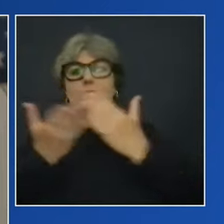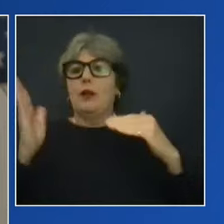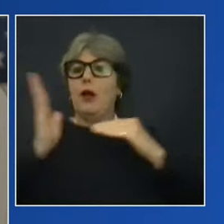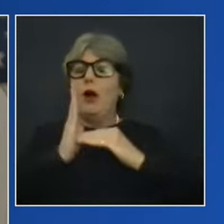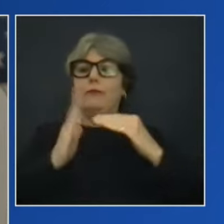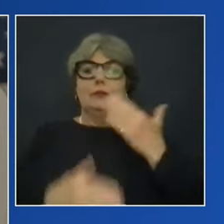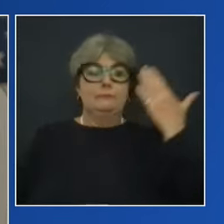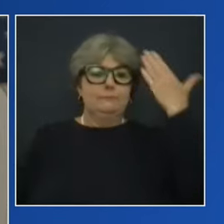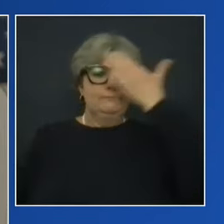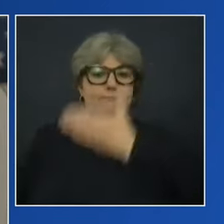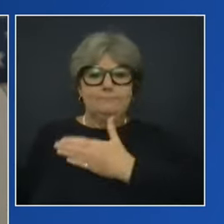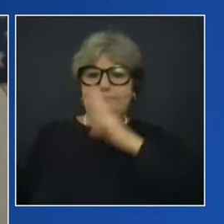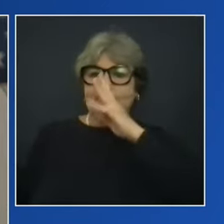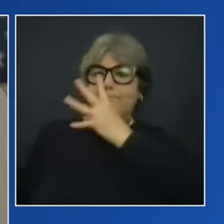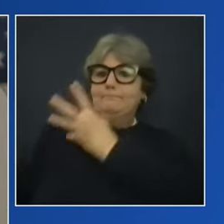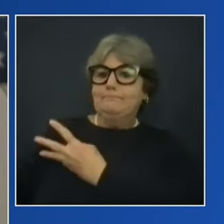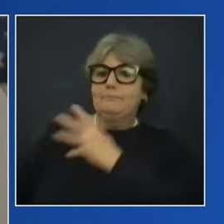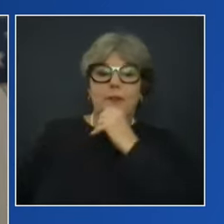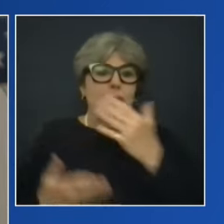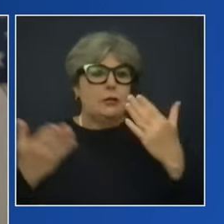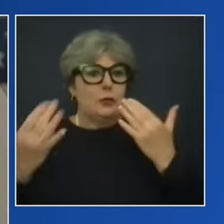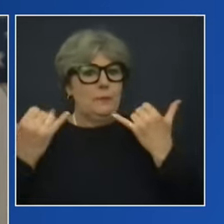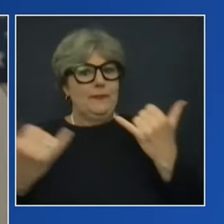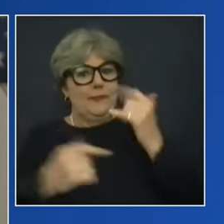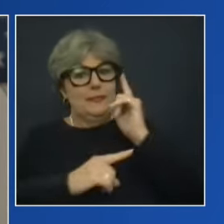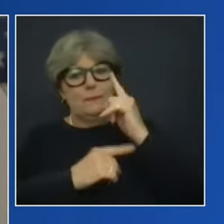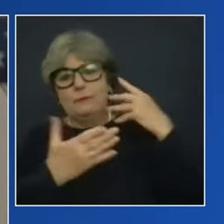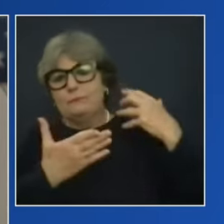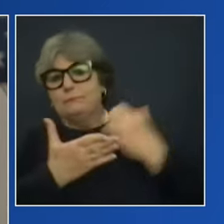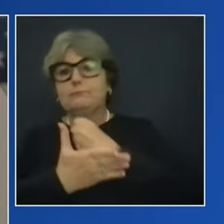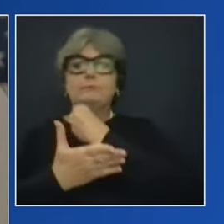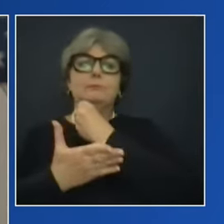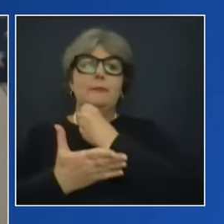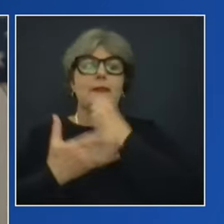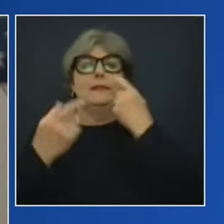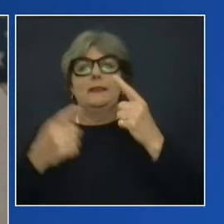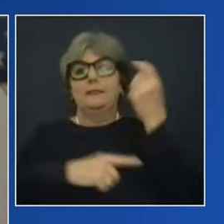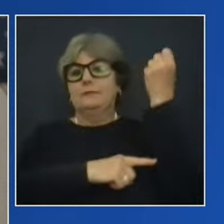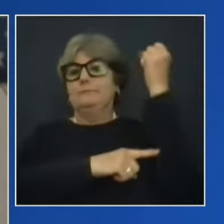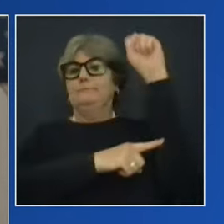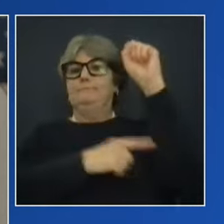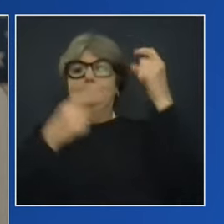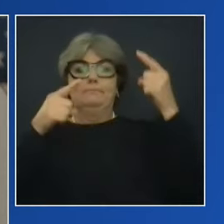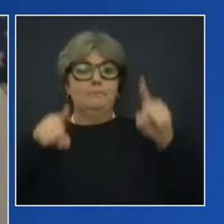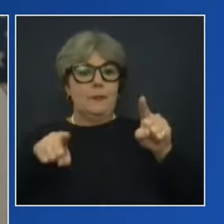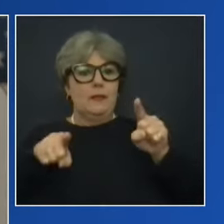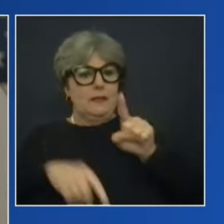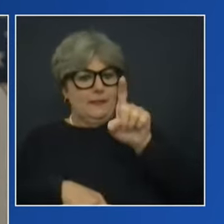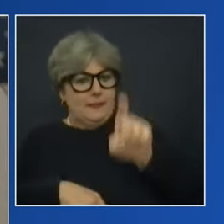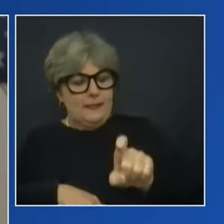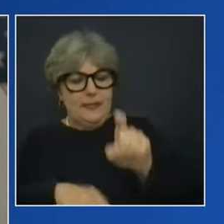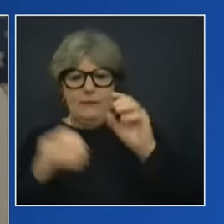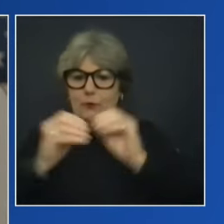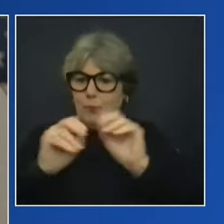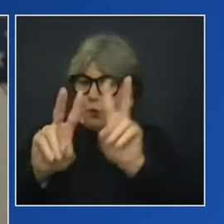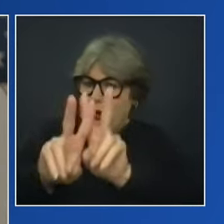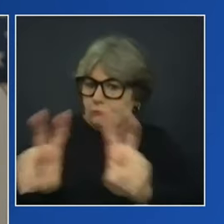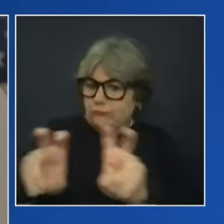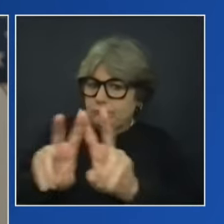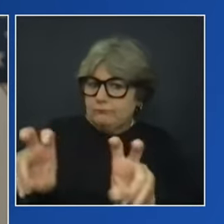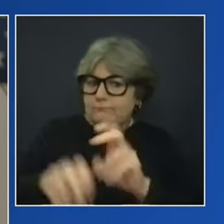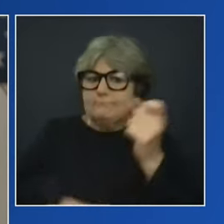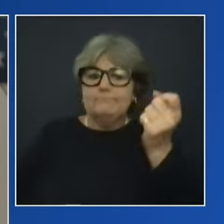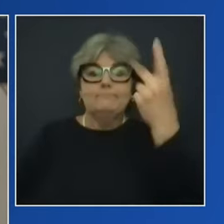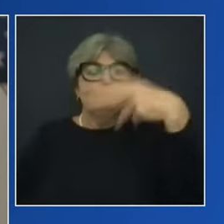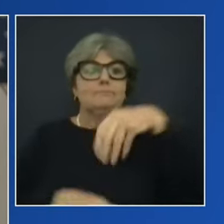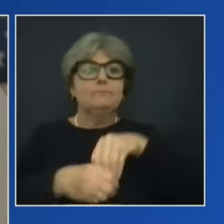overlooked and underserved. Yet this moment, this insurrection, provided the need for deeper engagement.